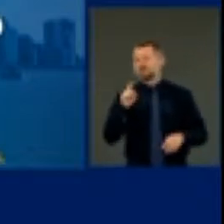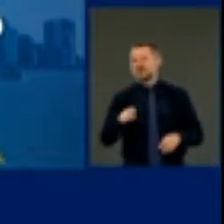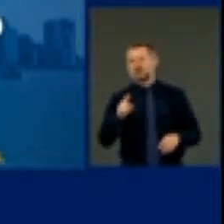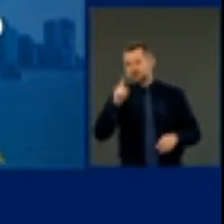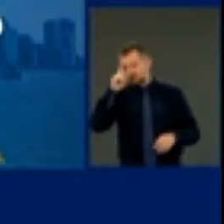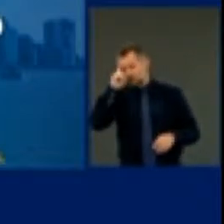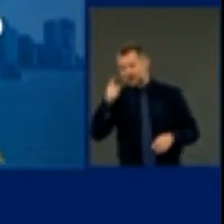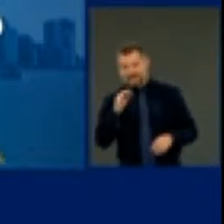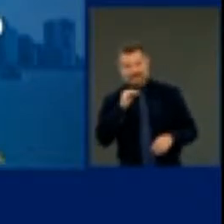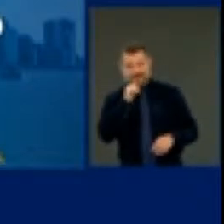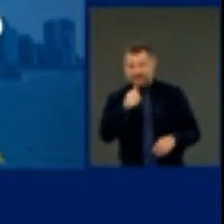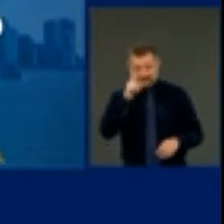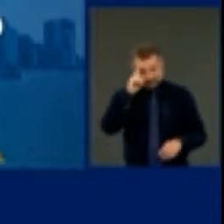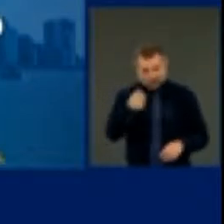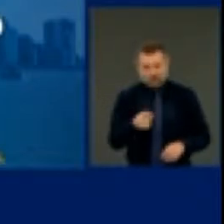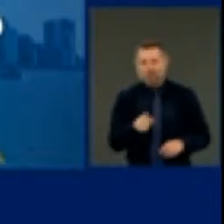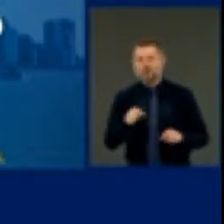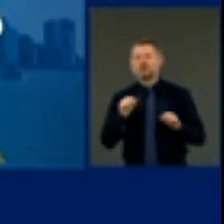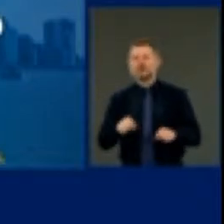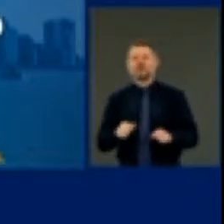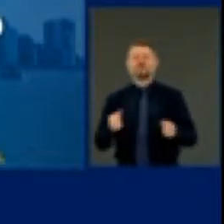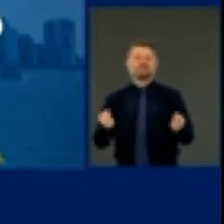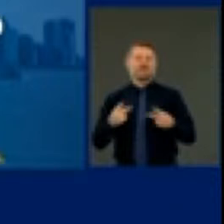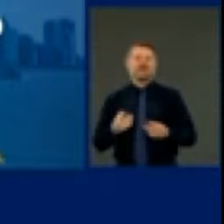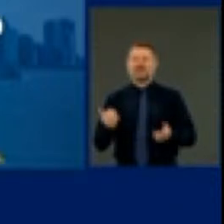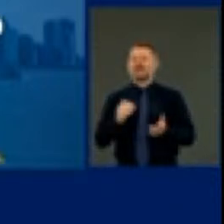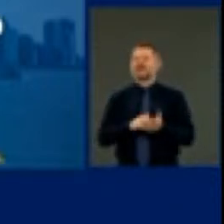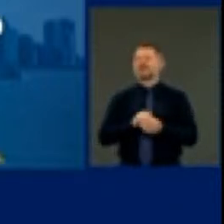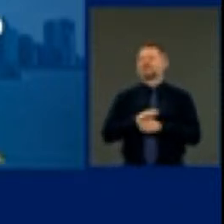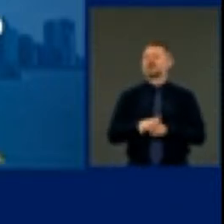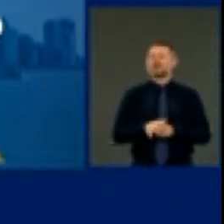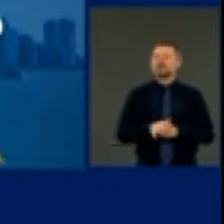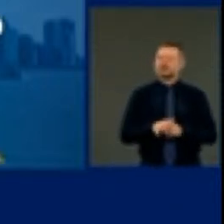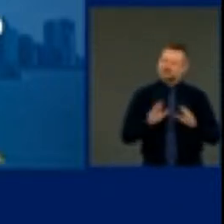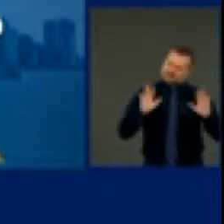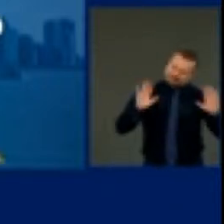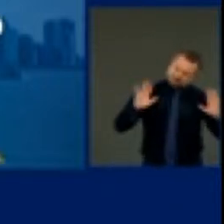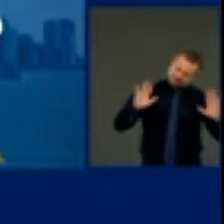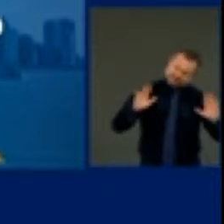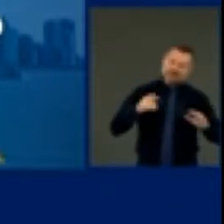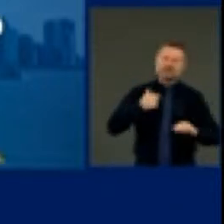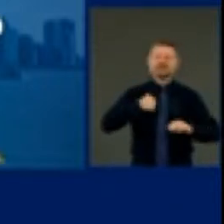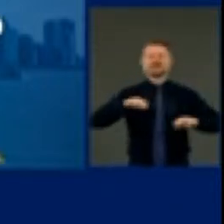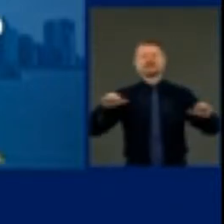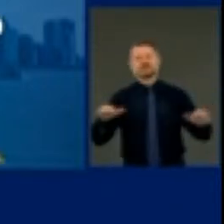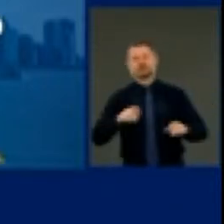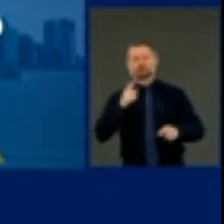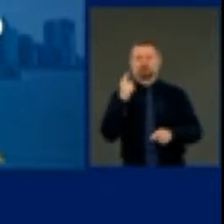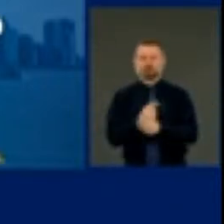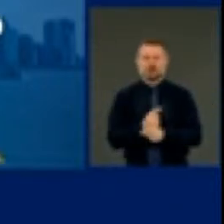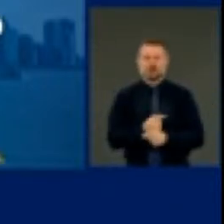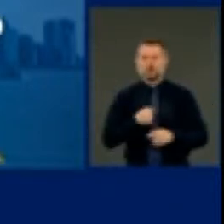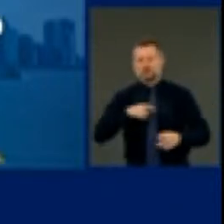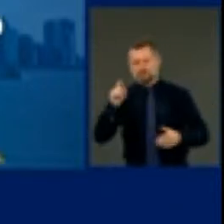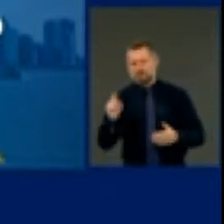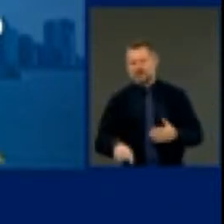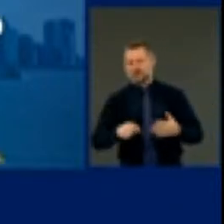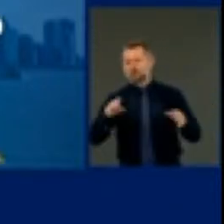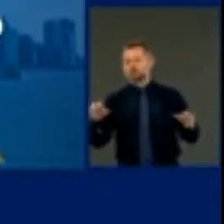wave. But we did what we had to do, my friends, and we did it together, and we did it every